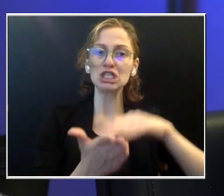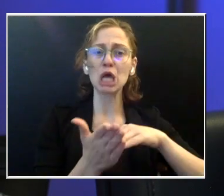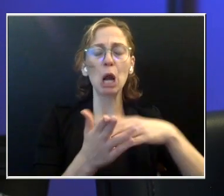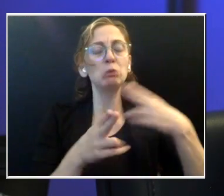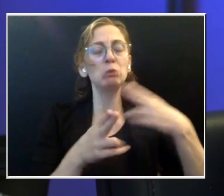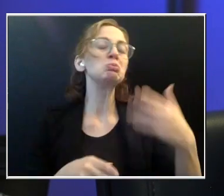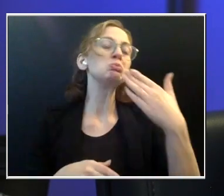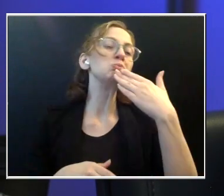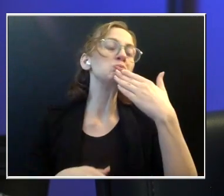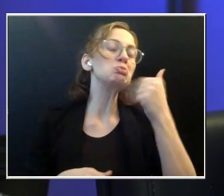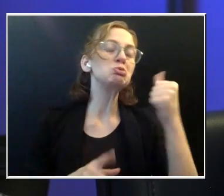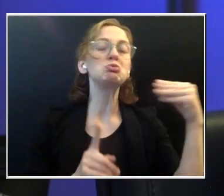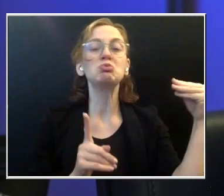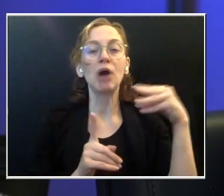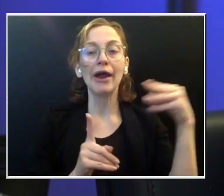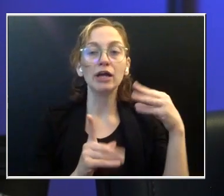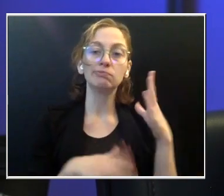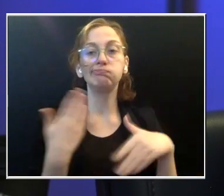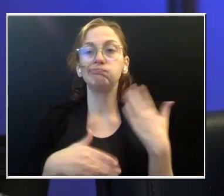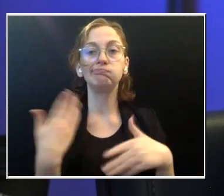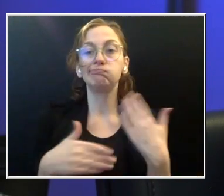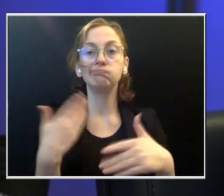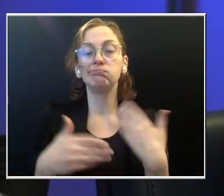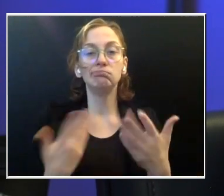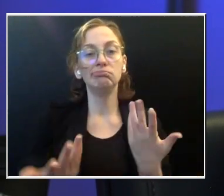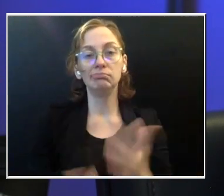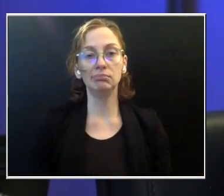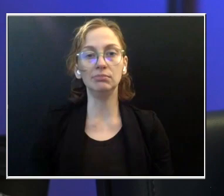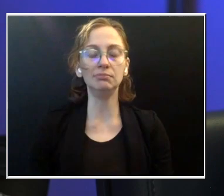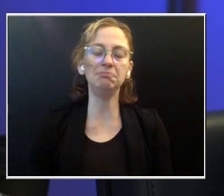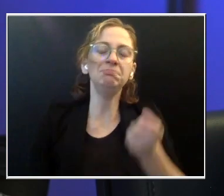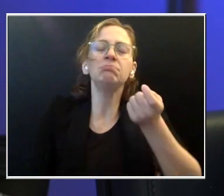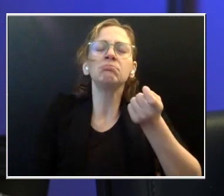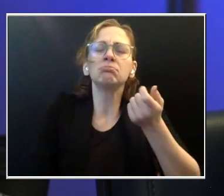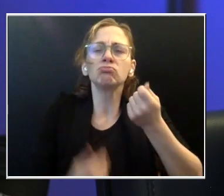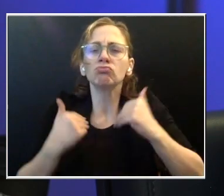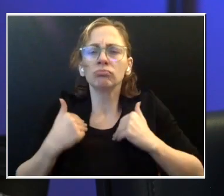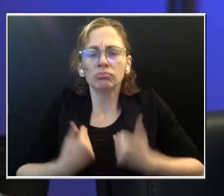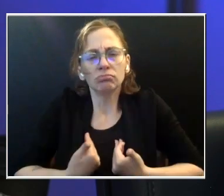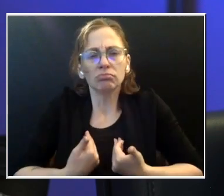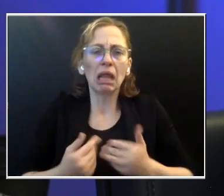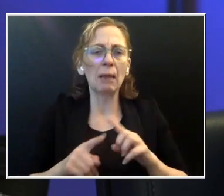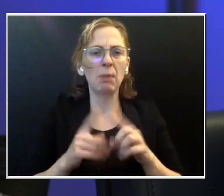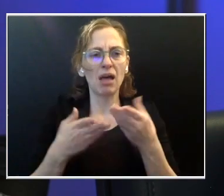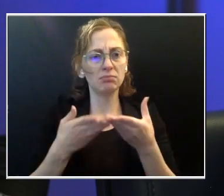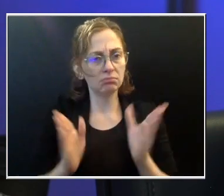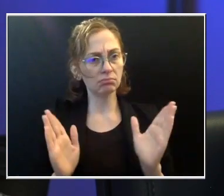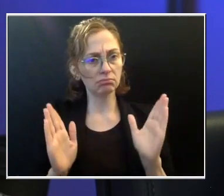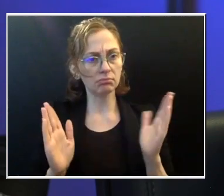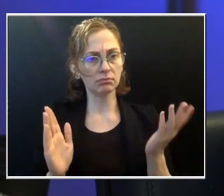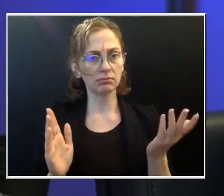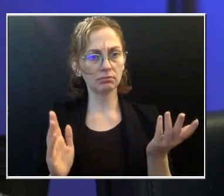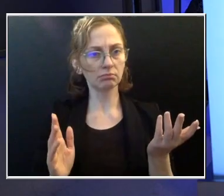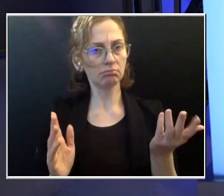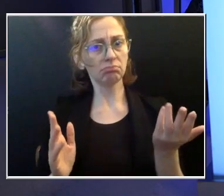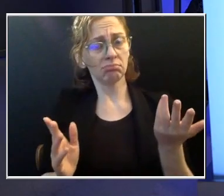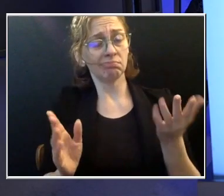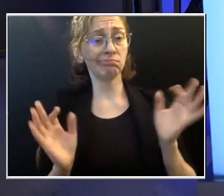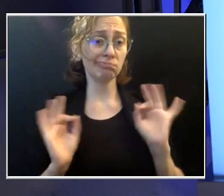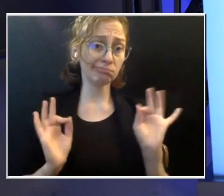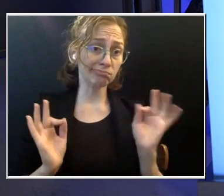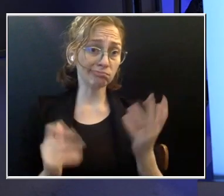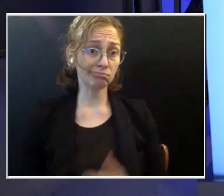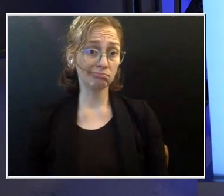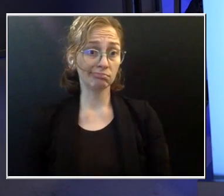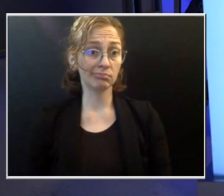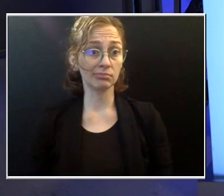and went about my life. A little fatigued, but in general, it was not a really big deal. It wasn't a big deal. You go